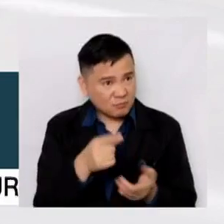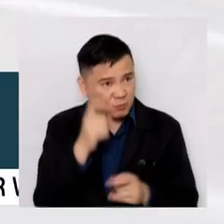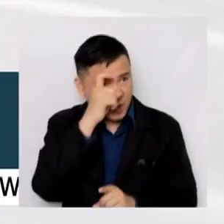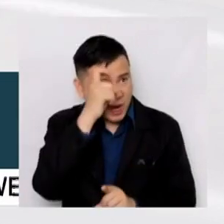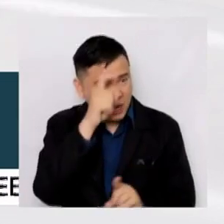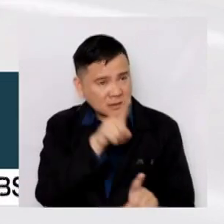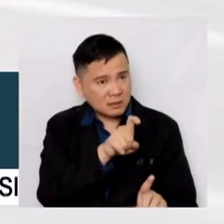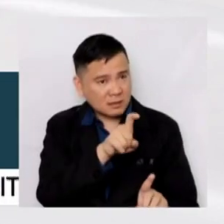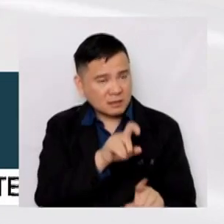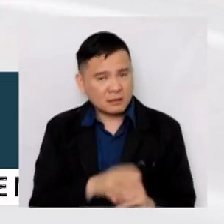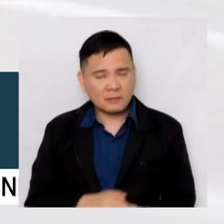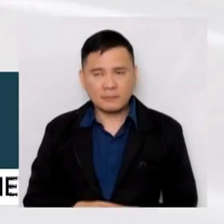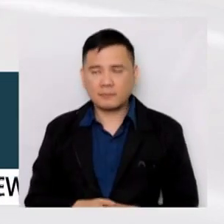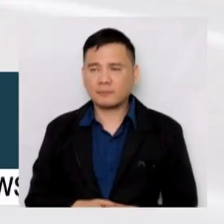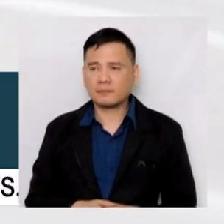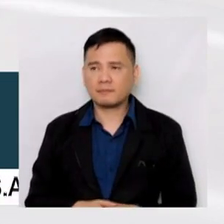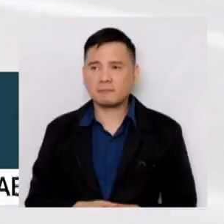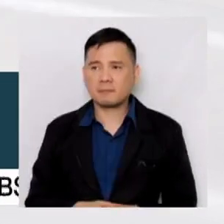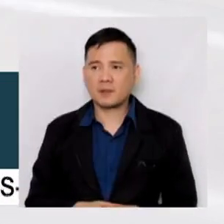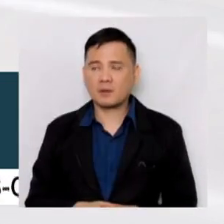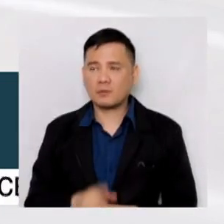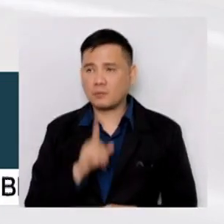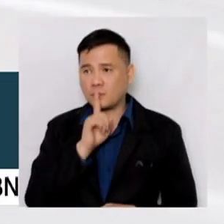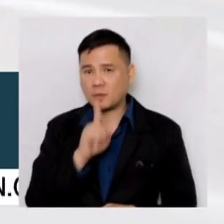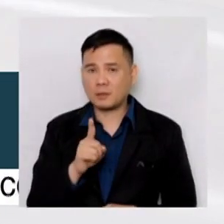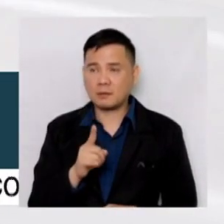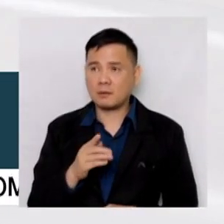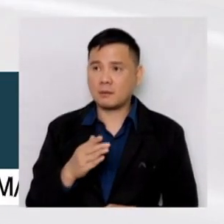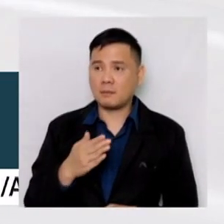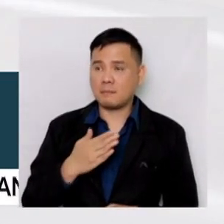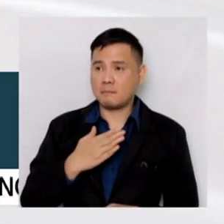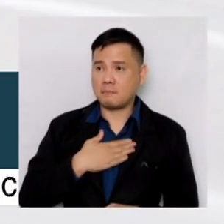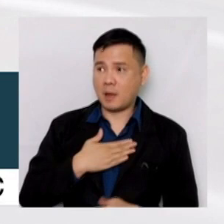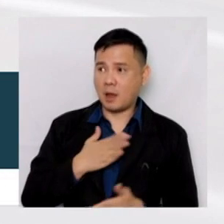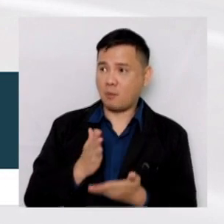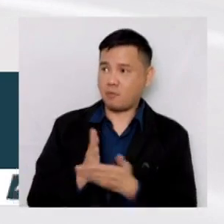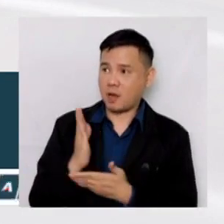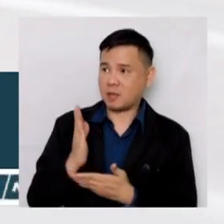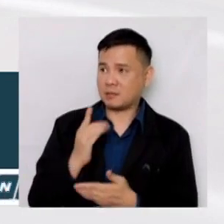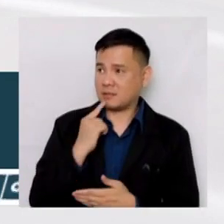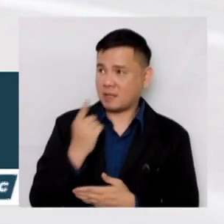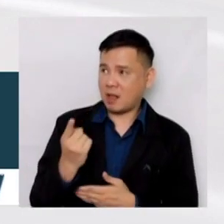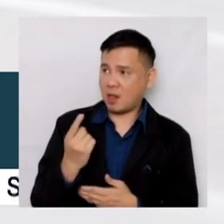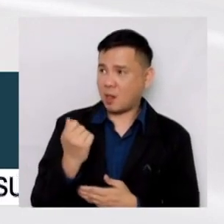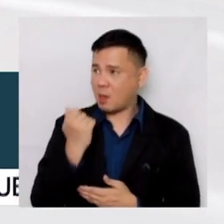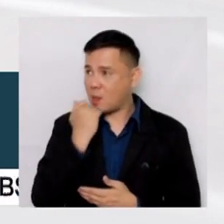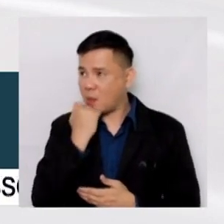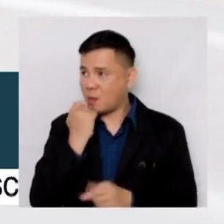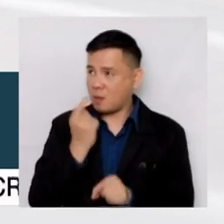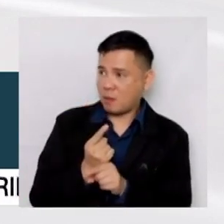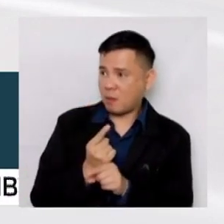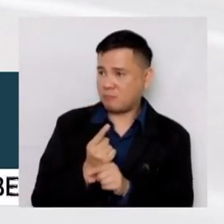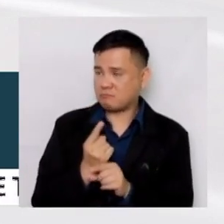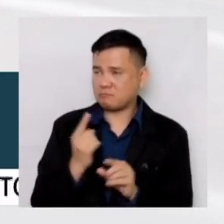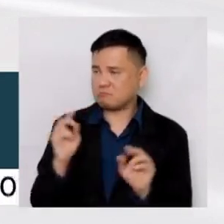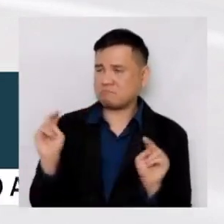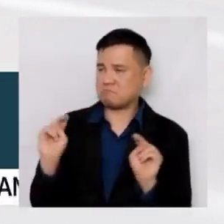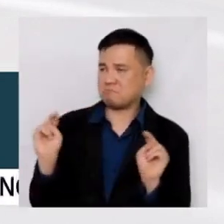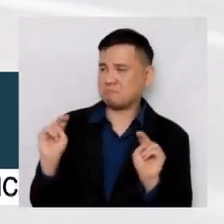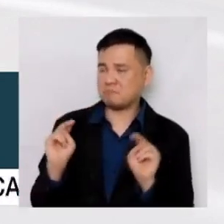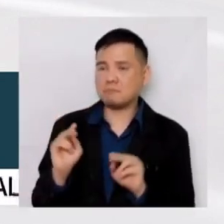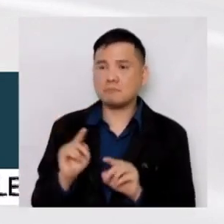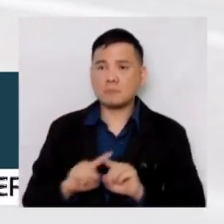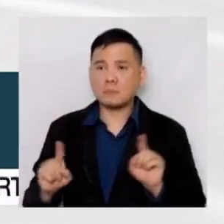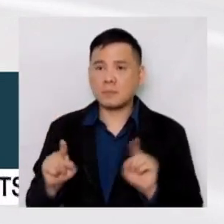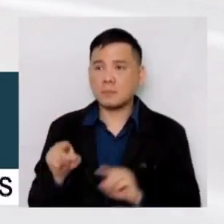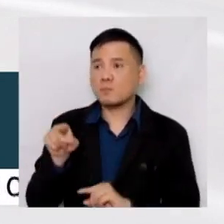it's within my remit to be talking about whether it's wrong or what, whether they did. The way I see it, they acted